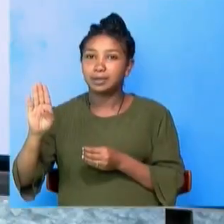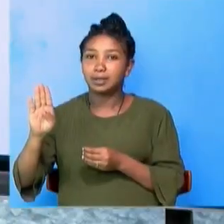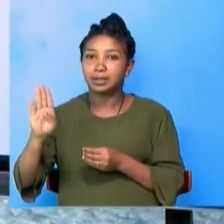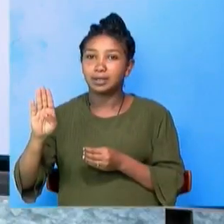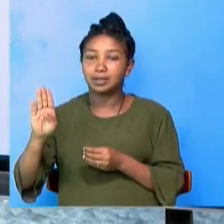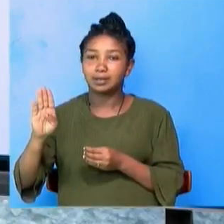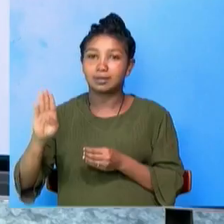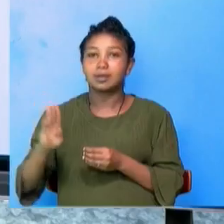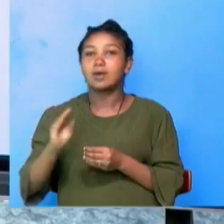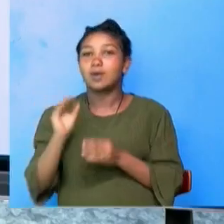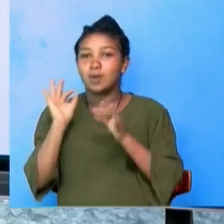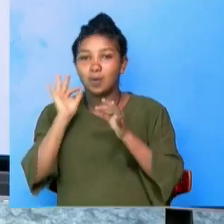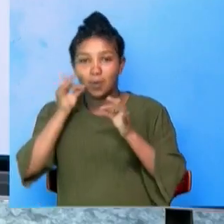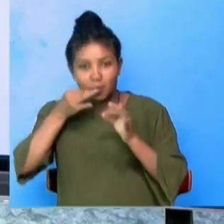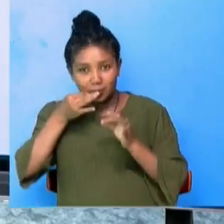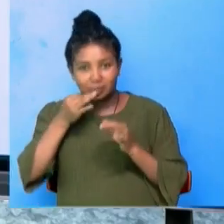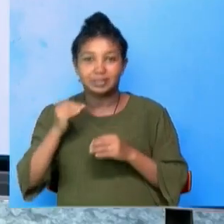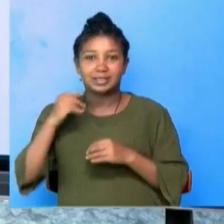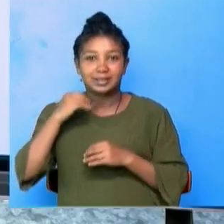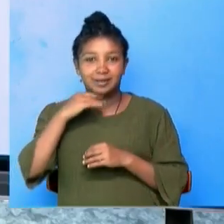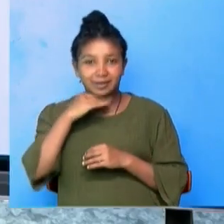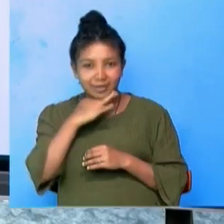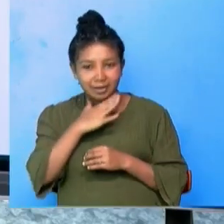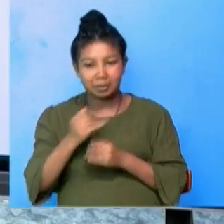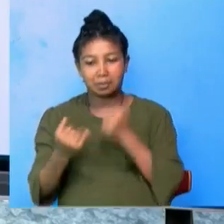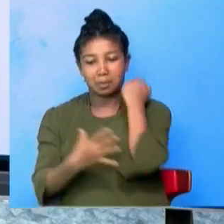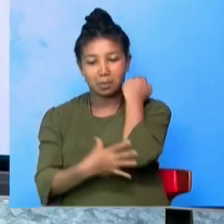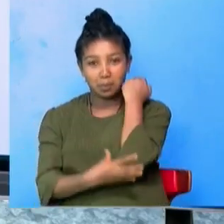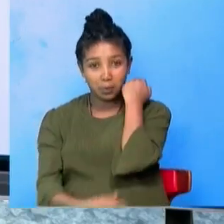B, old, dirty, poor,